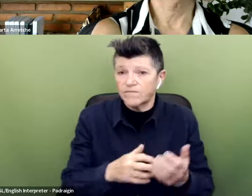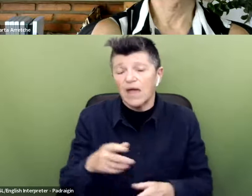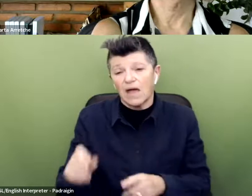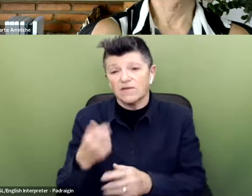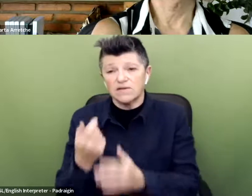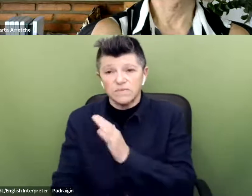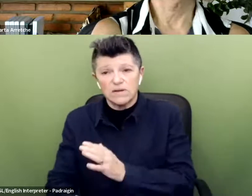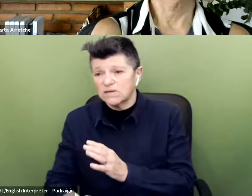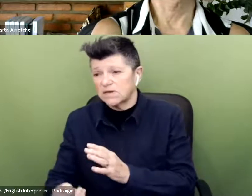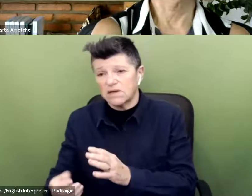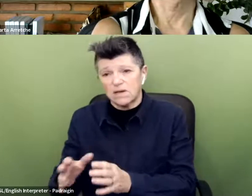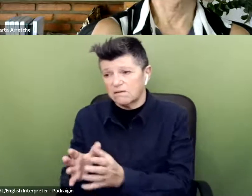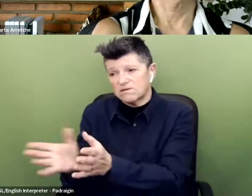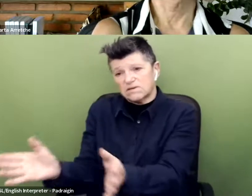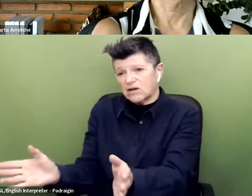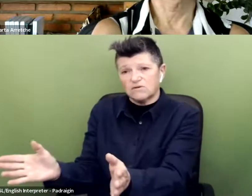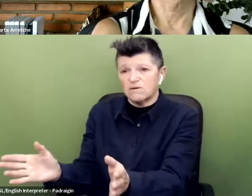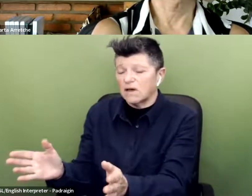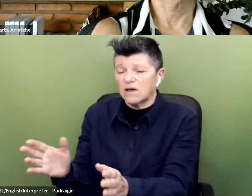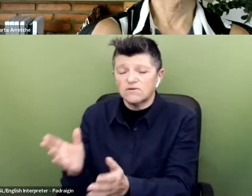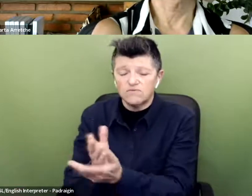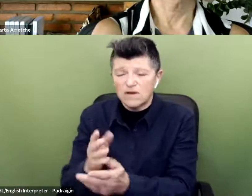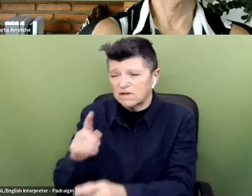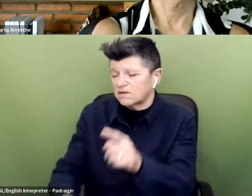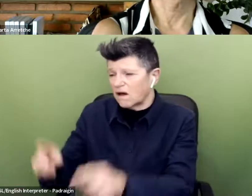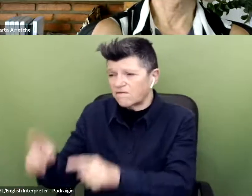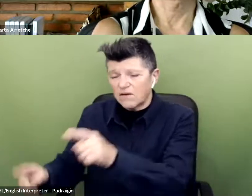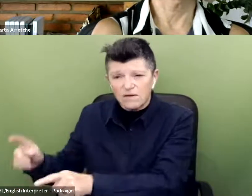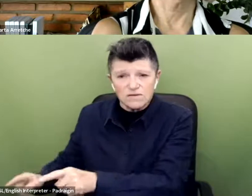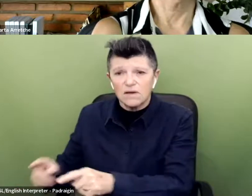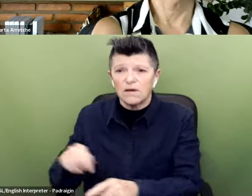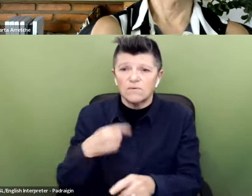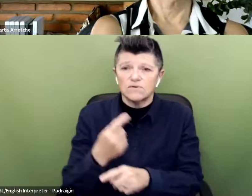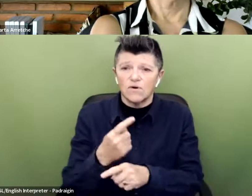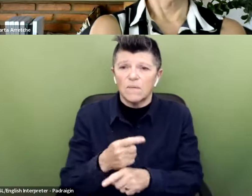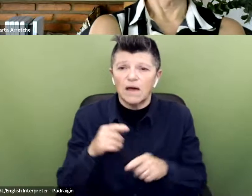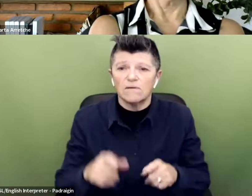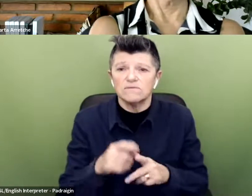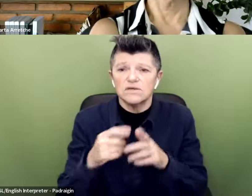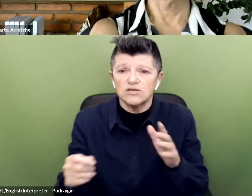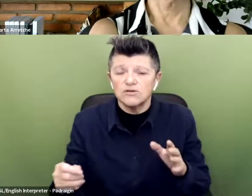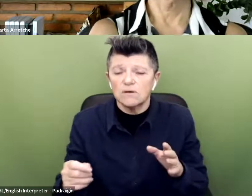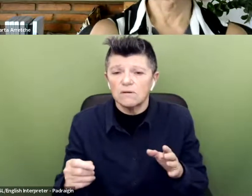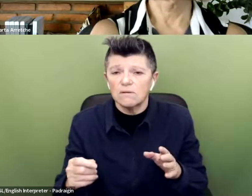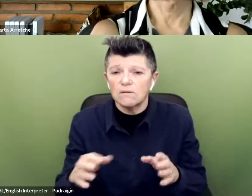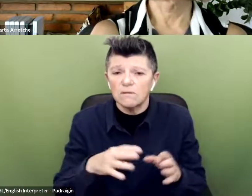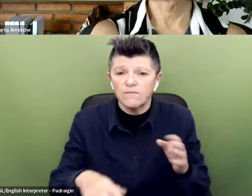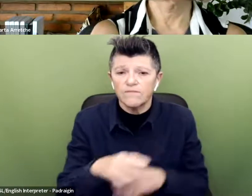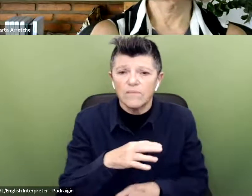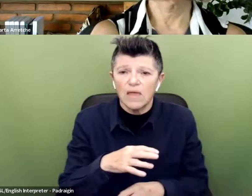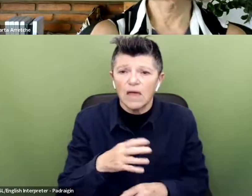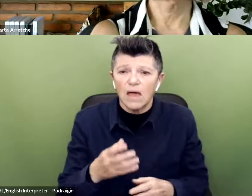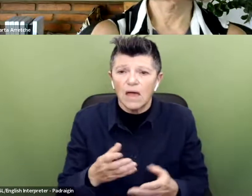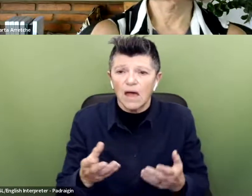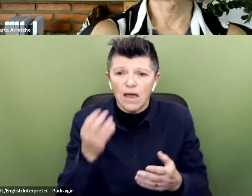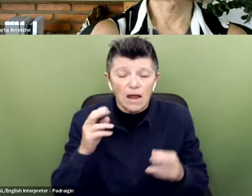is so diverse within disability. Or when we talk about, in this digital space, we often I hear it slightly less now,